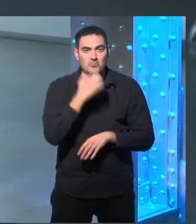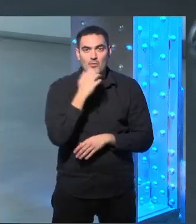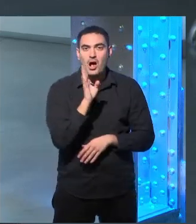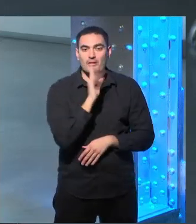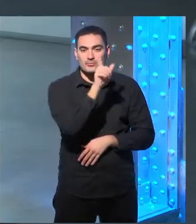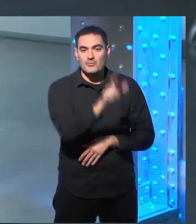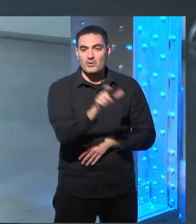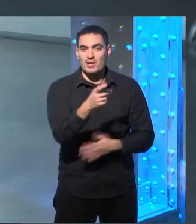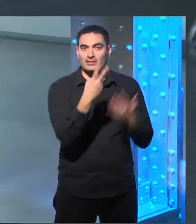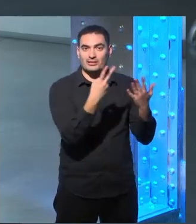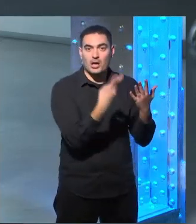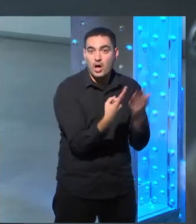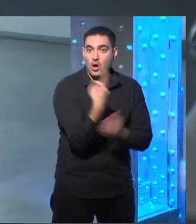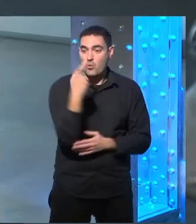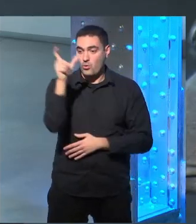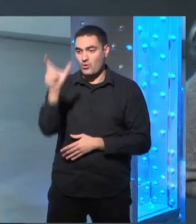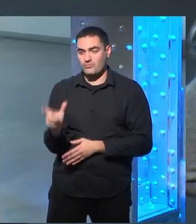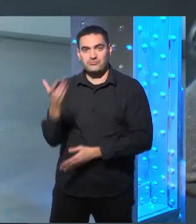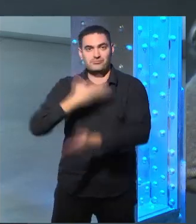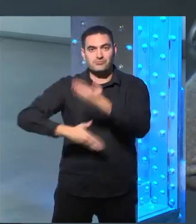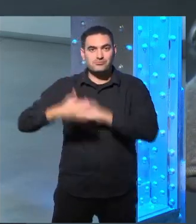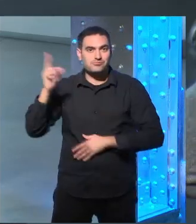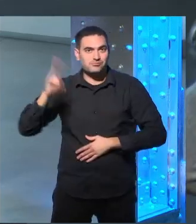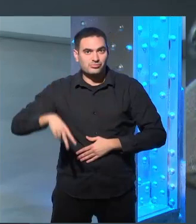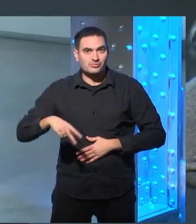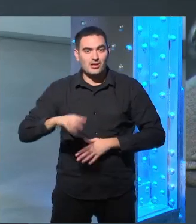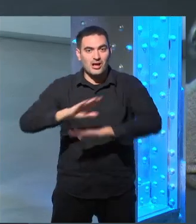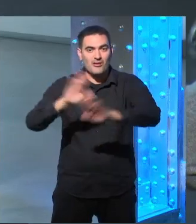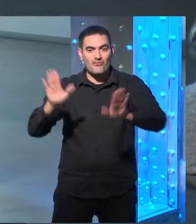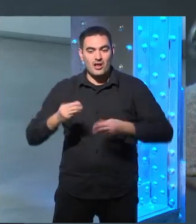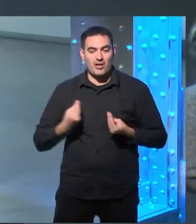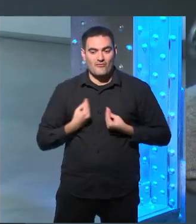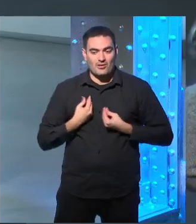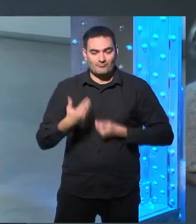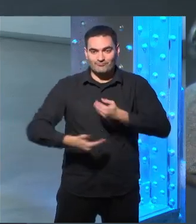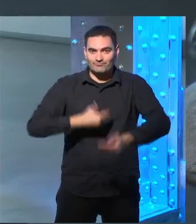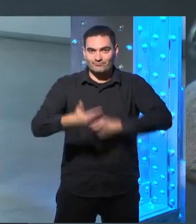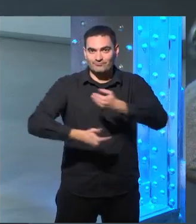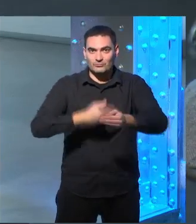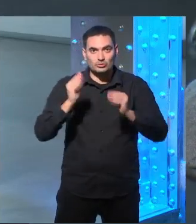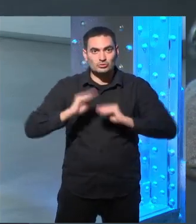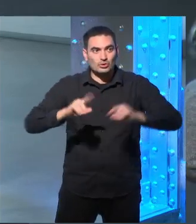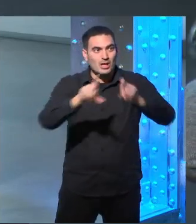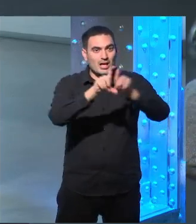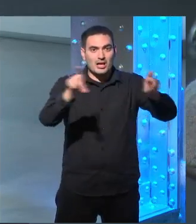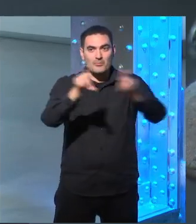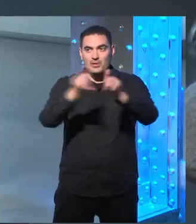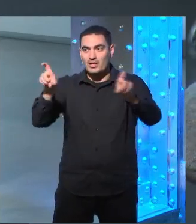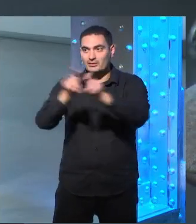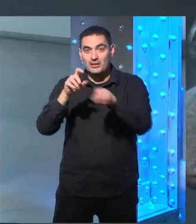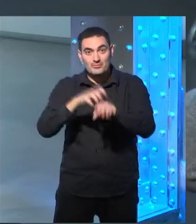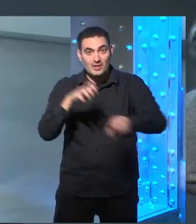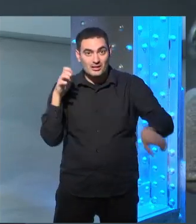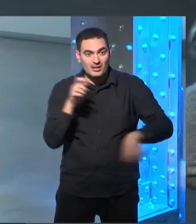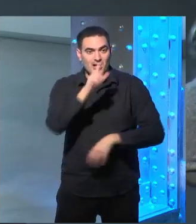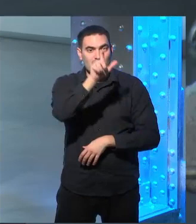students at the school that had some kind of disability. But then, in the majority of companies, we do